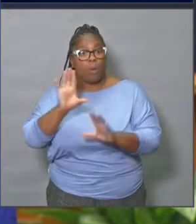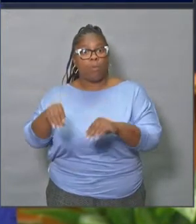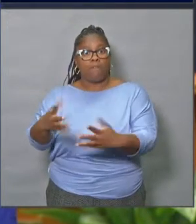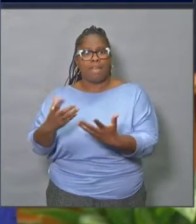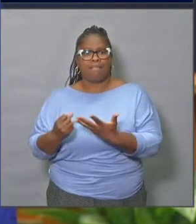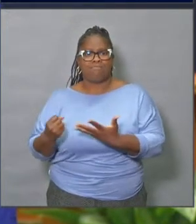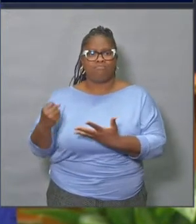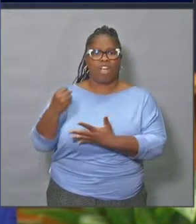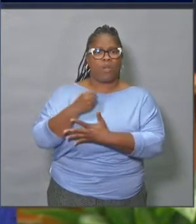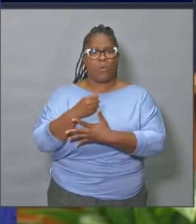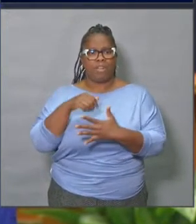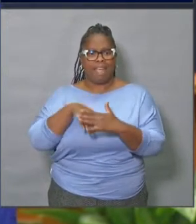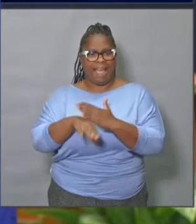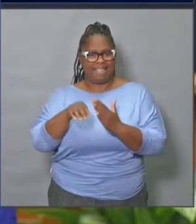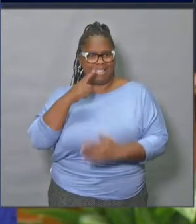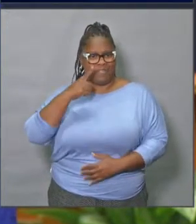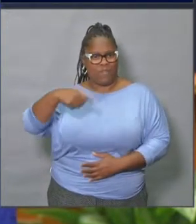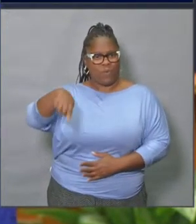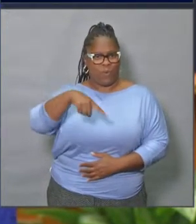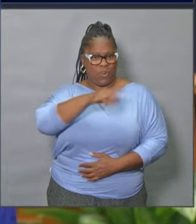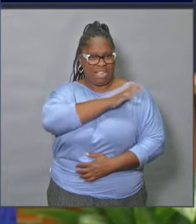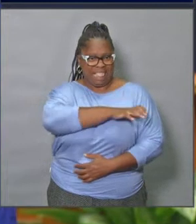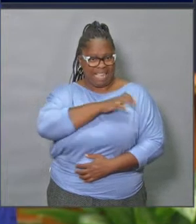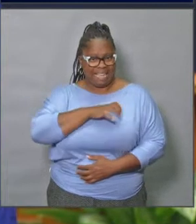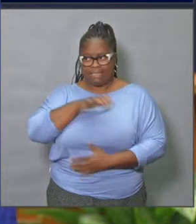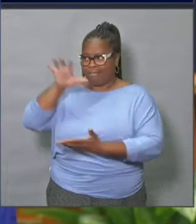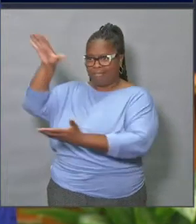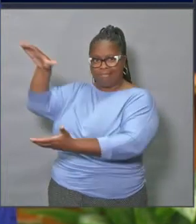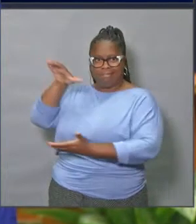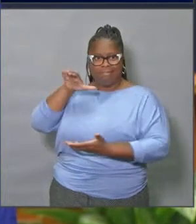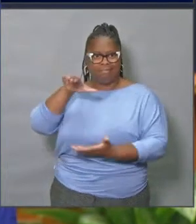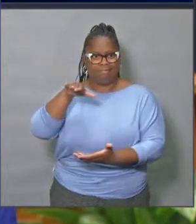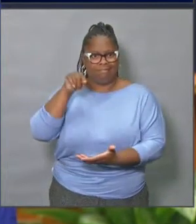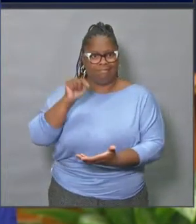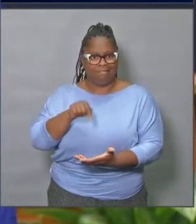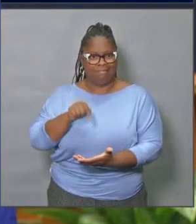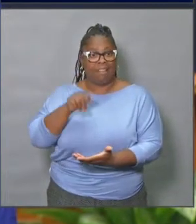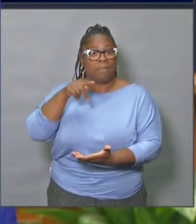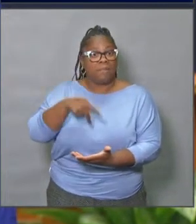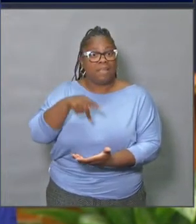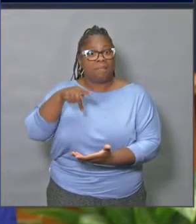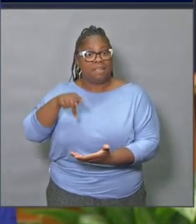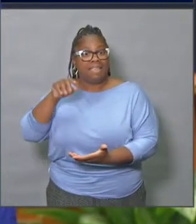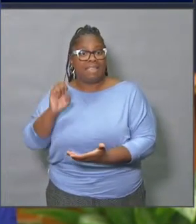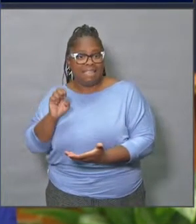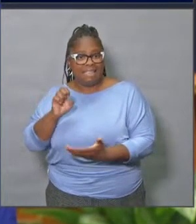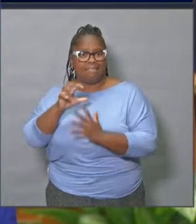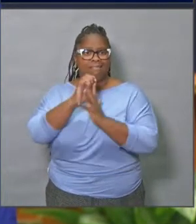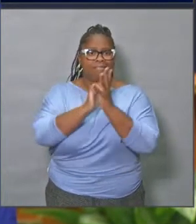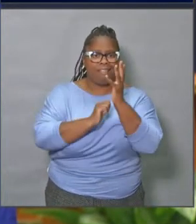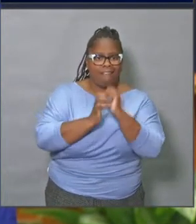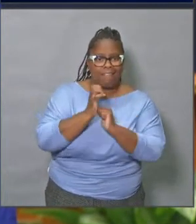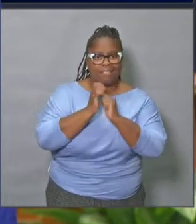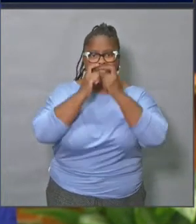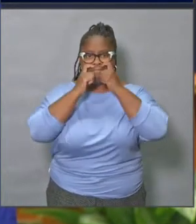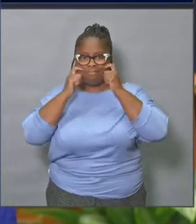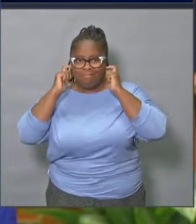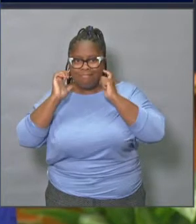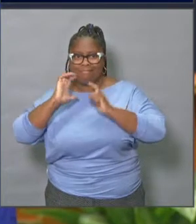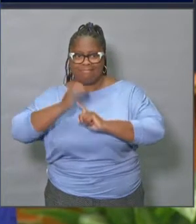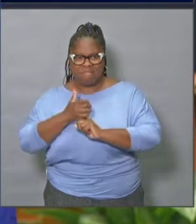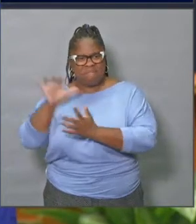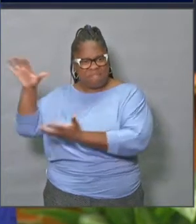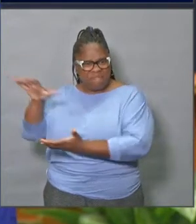personal protective equipment, known as PPE, as a part of the COVID-19 response. And for federally qualified health